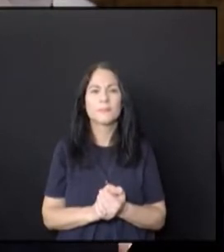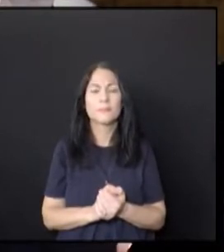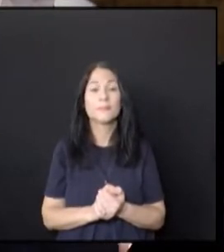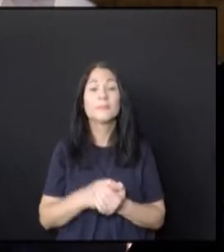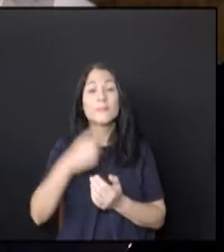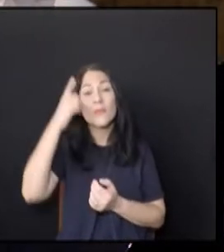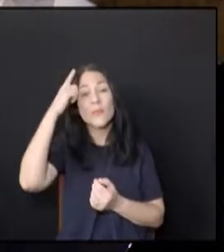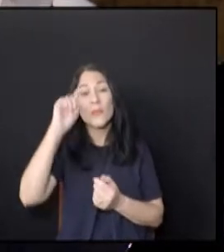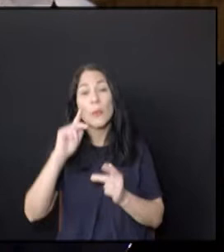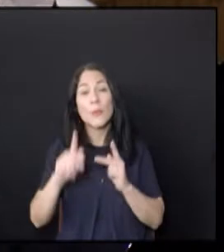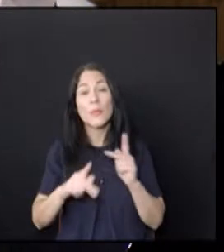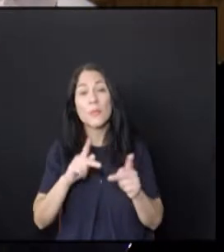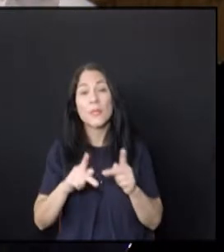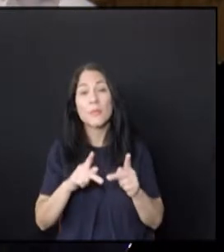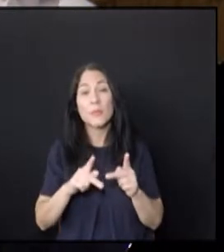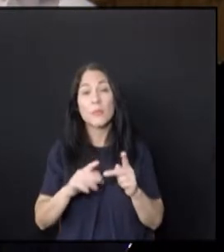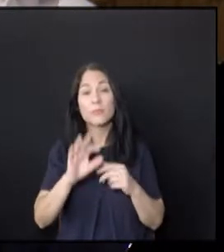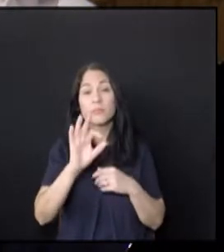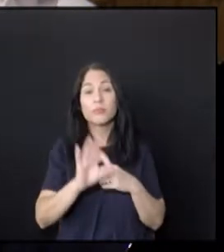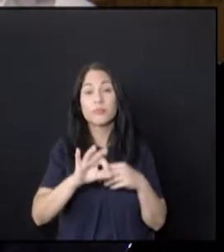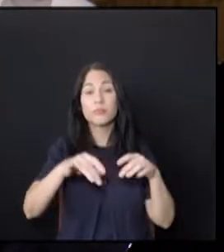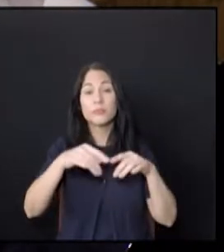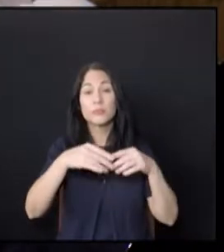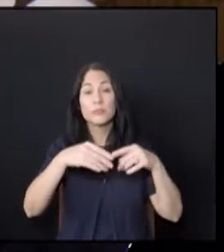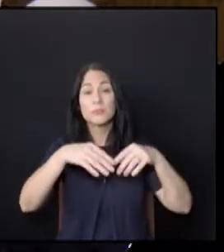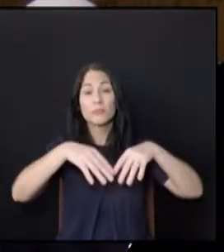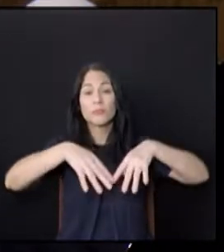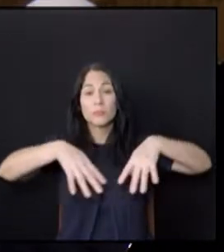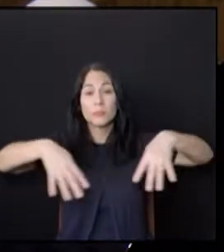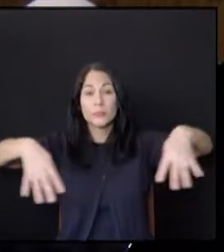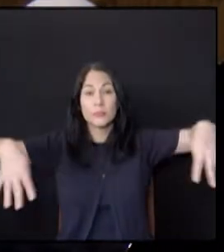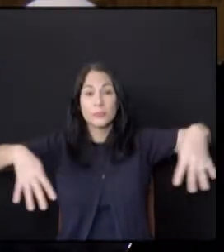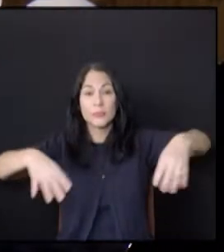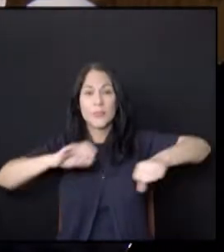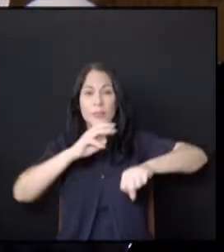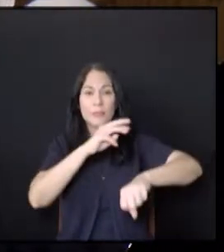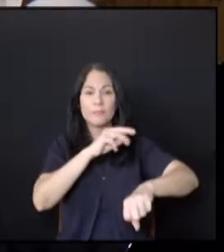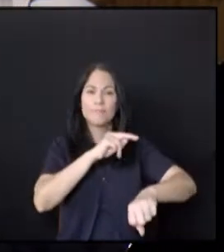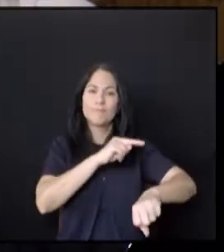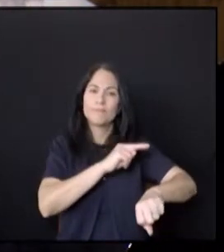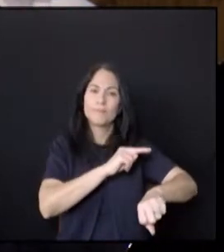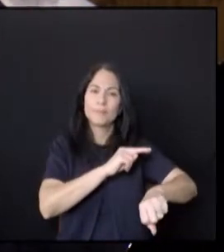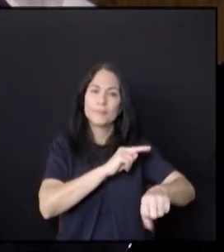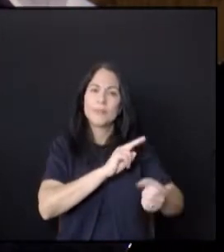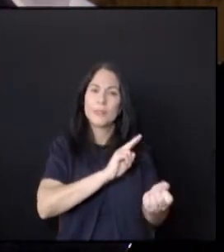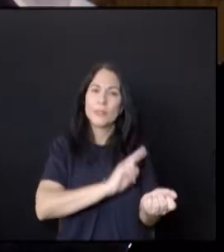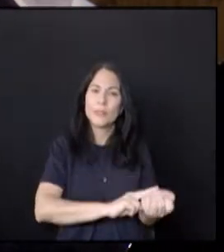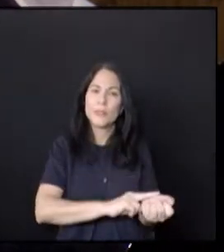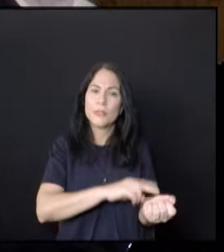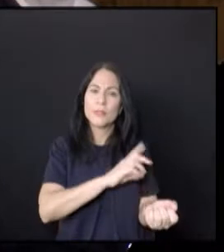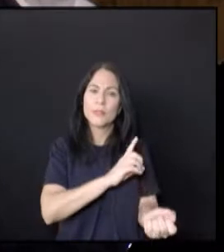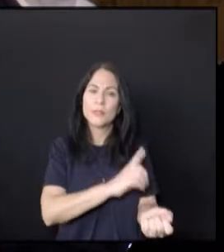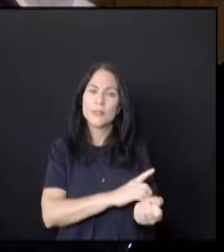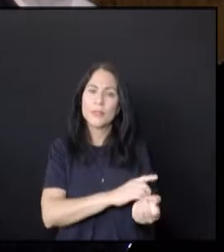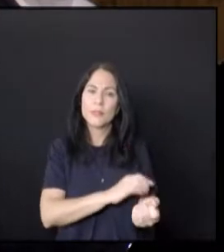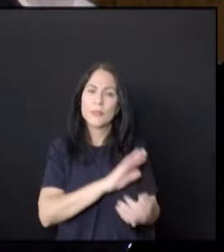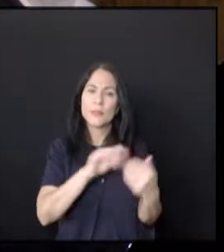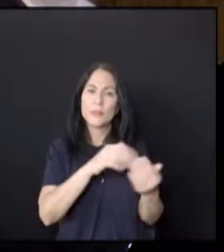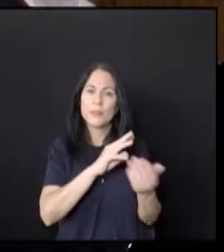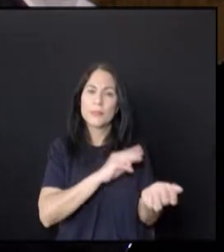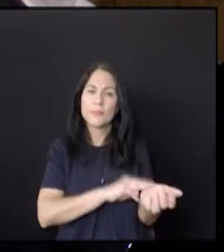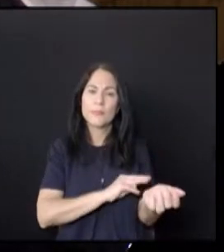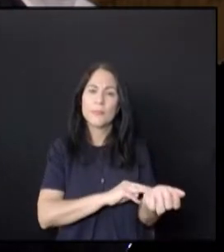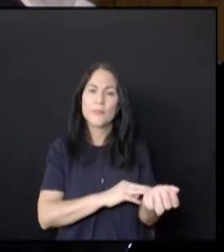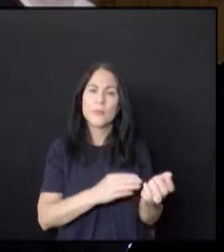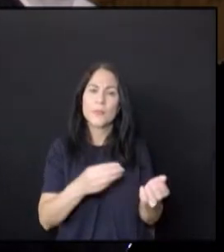Who are on the front lines in the medical field, we speak out their names and we ask for protection upon